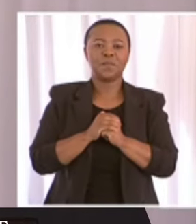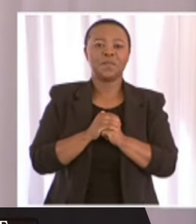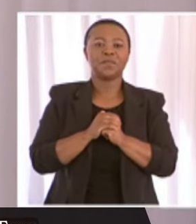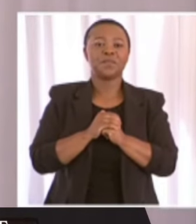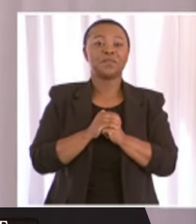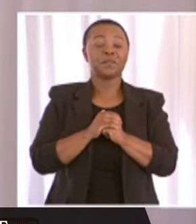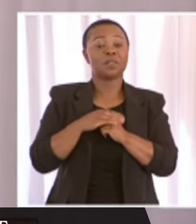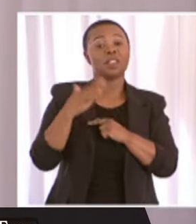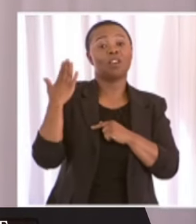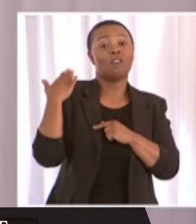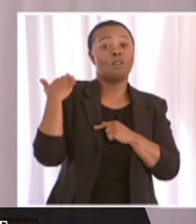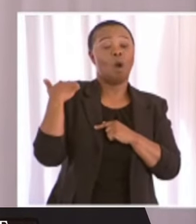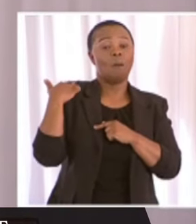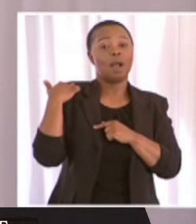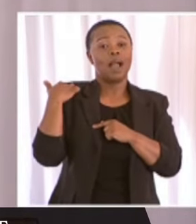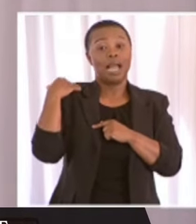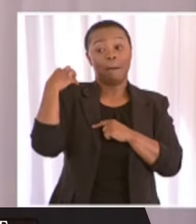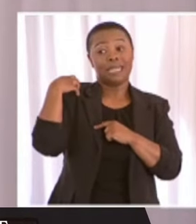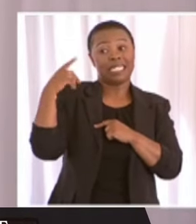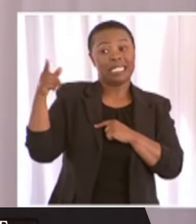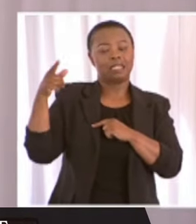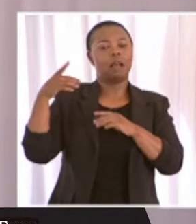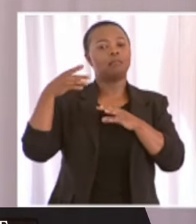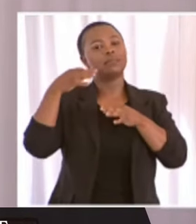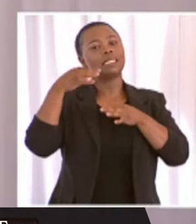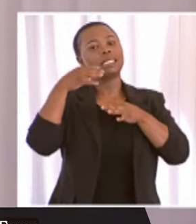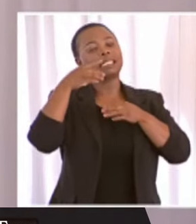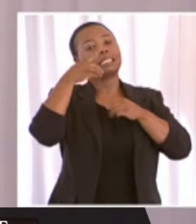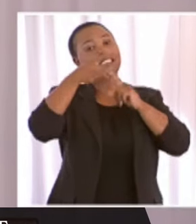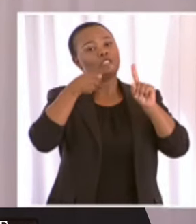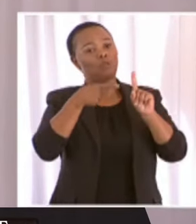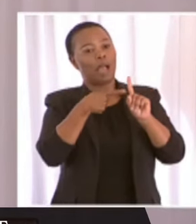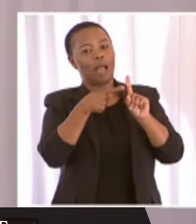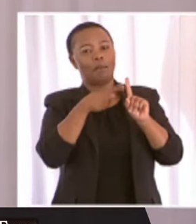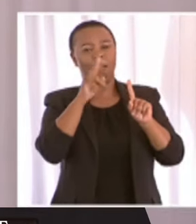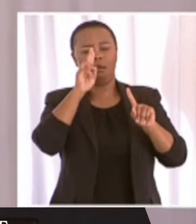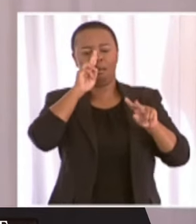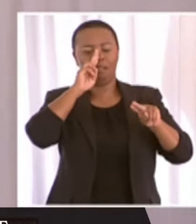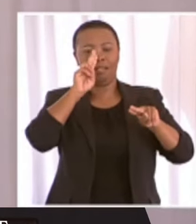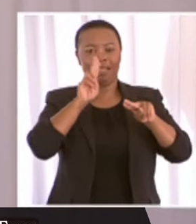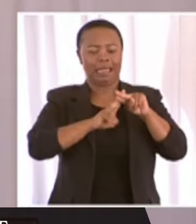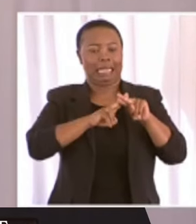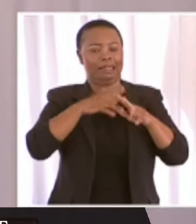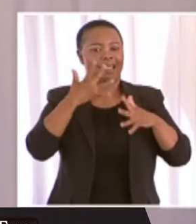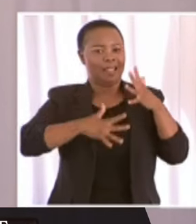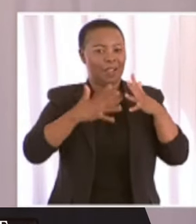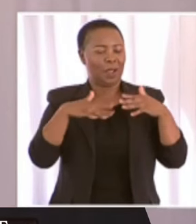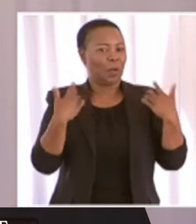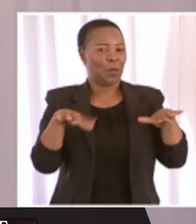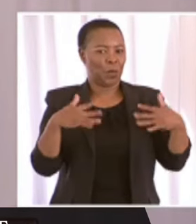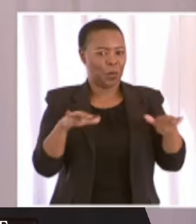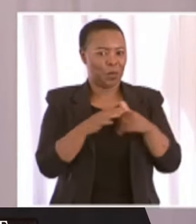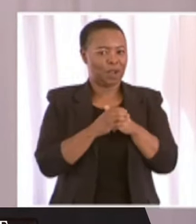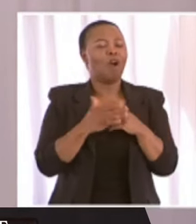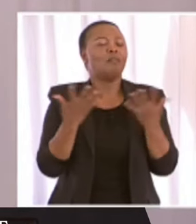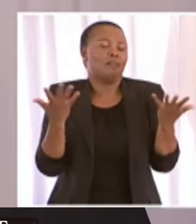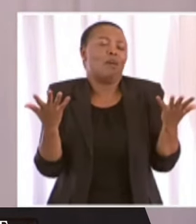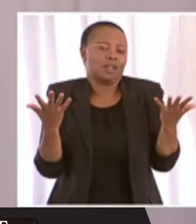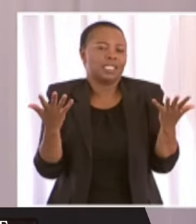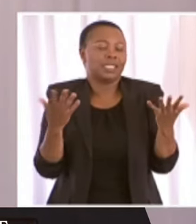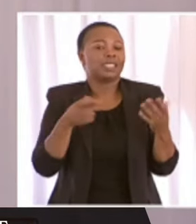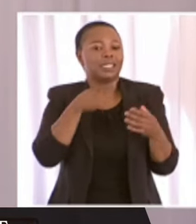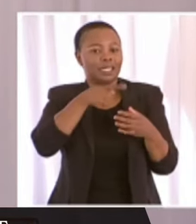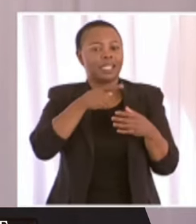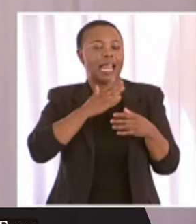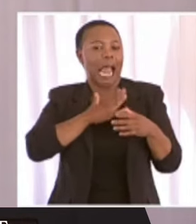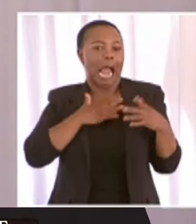A former minister described him as someone with impish humor. Of course, Aziz was a lover of